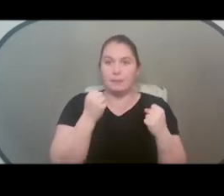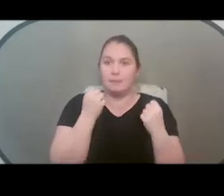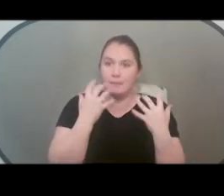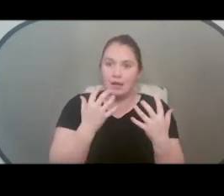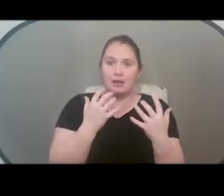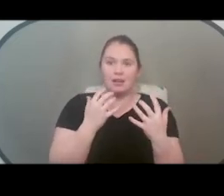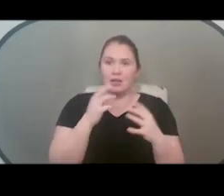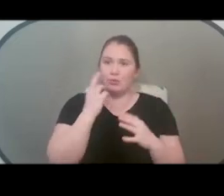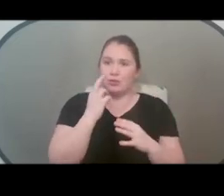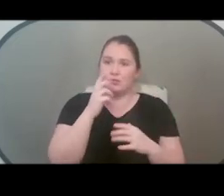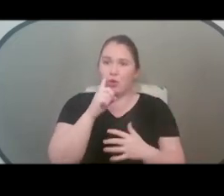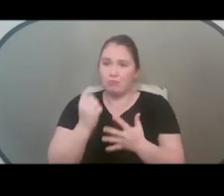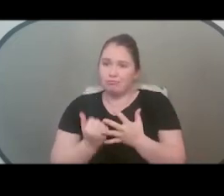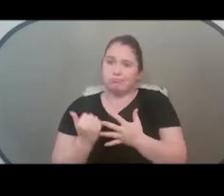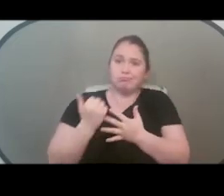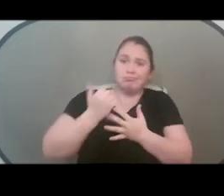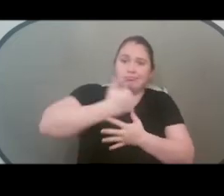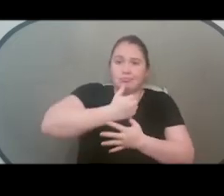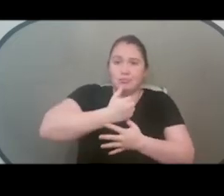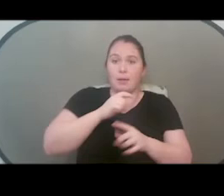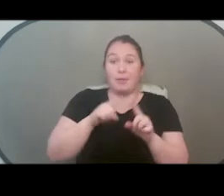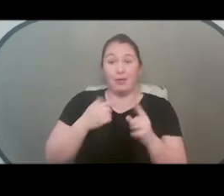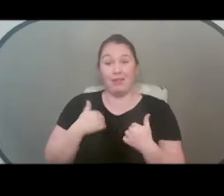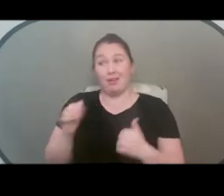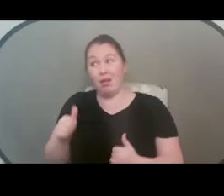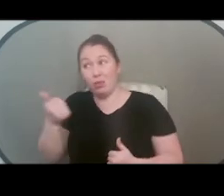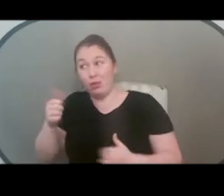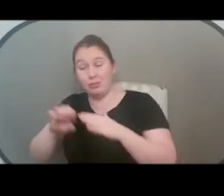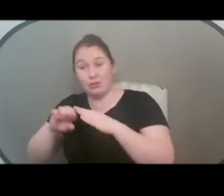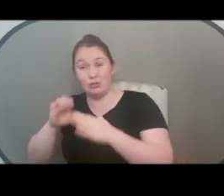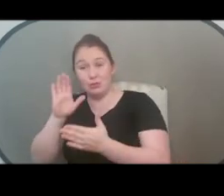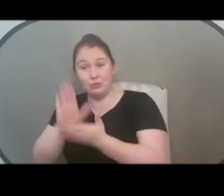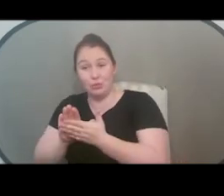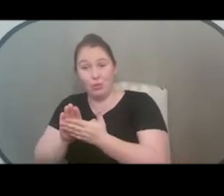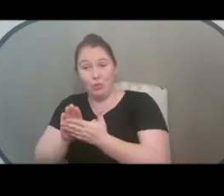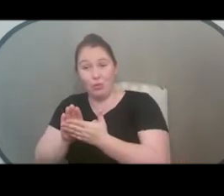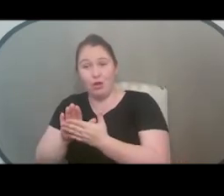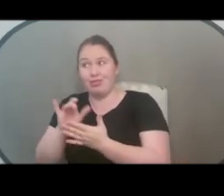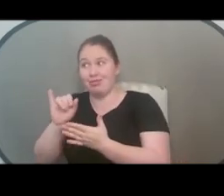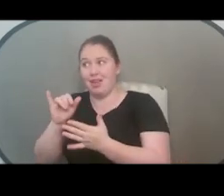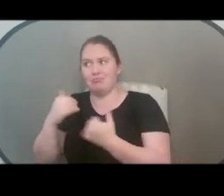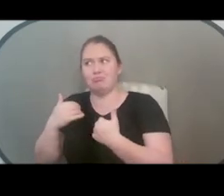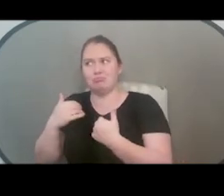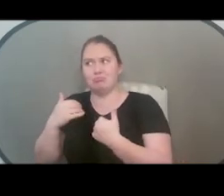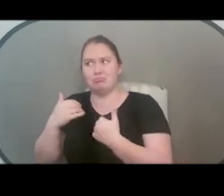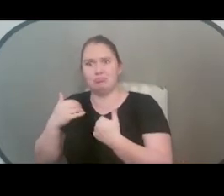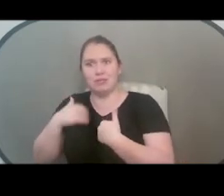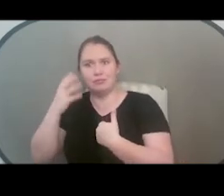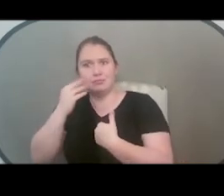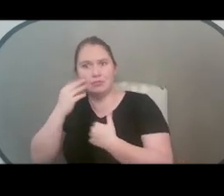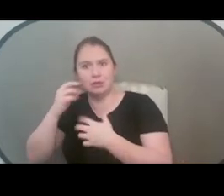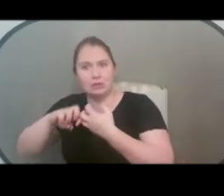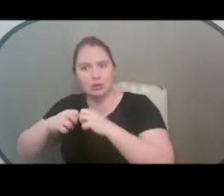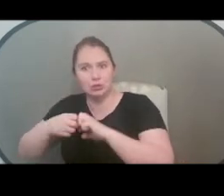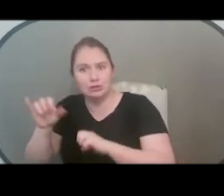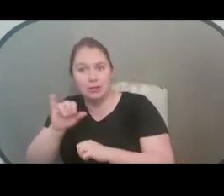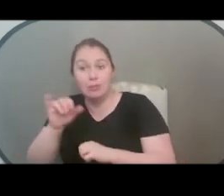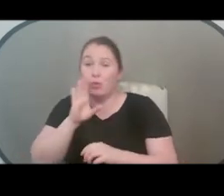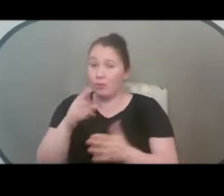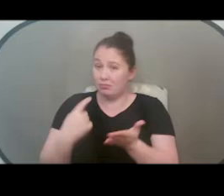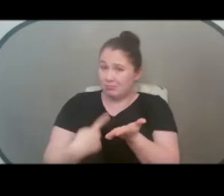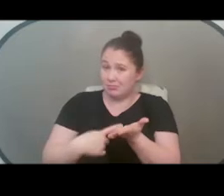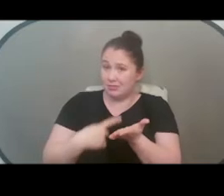prioritize it, but there are middle and elementary school campuses that have just as many issues. Will we have a similar conversation about